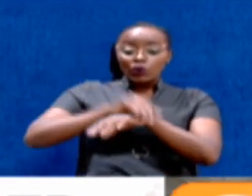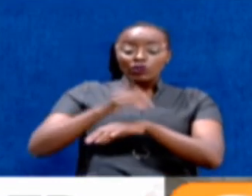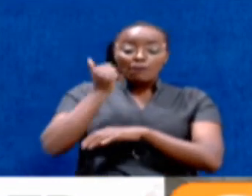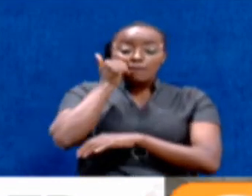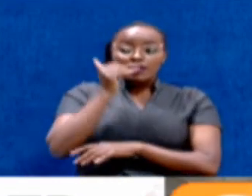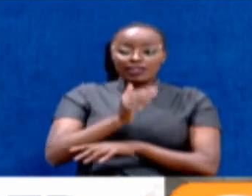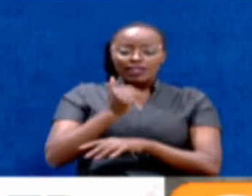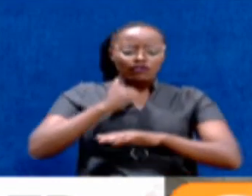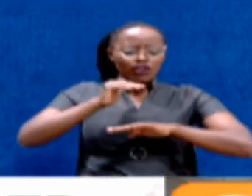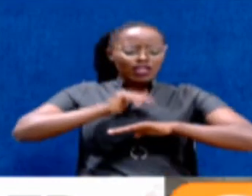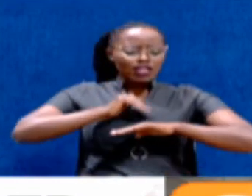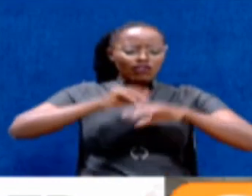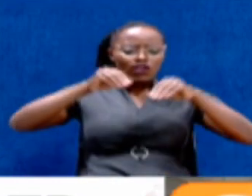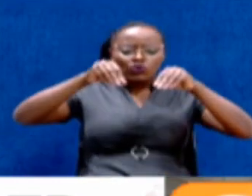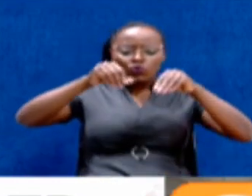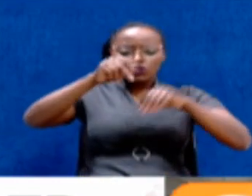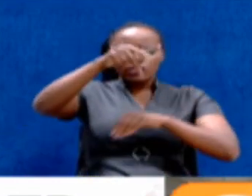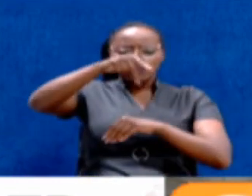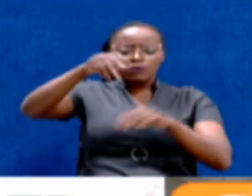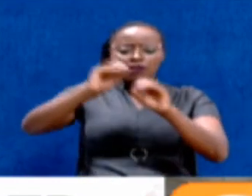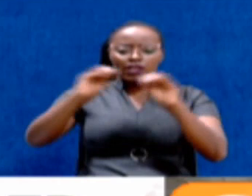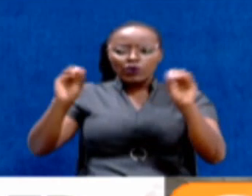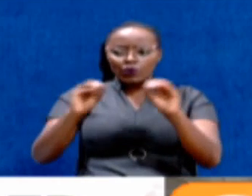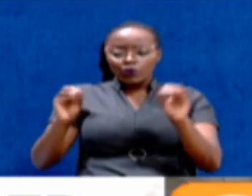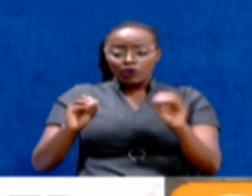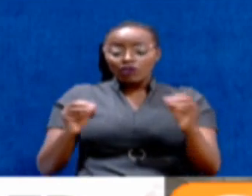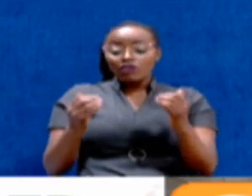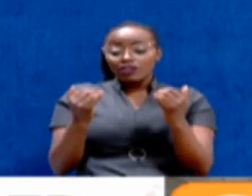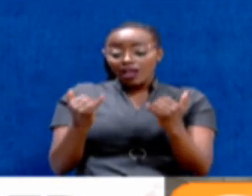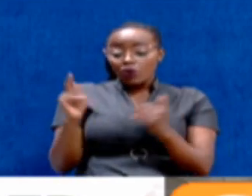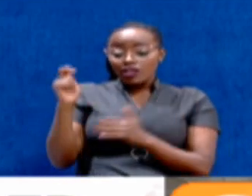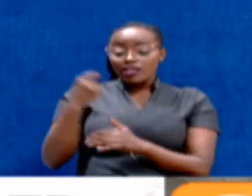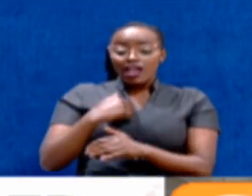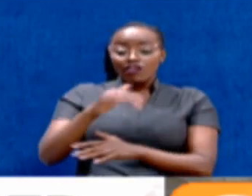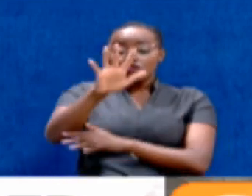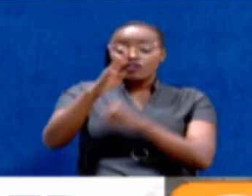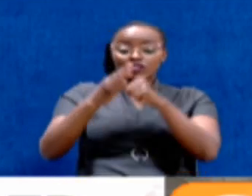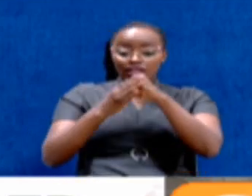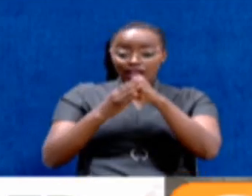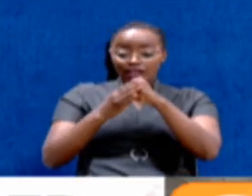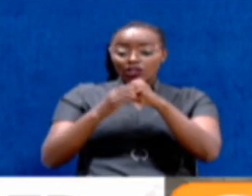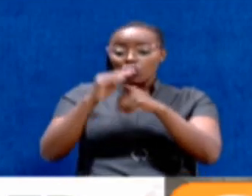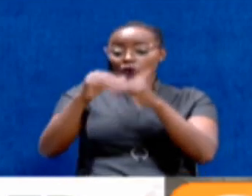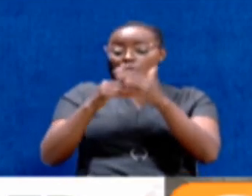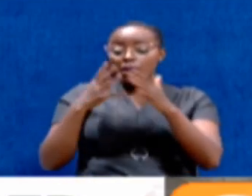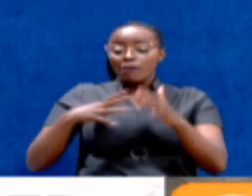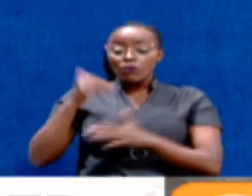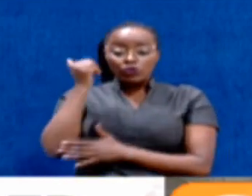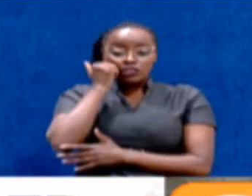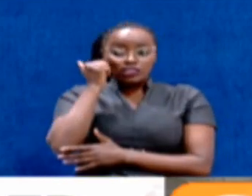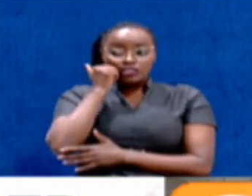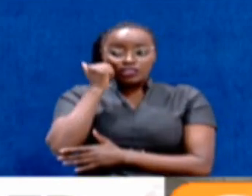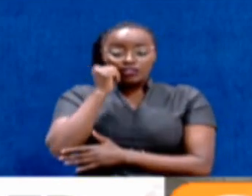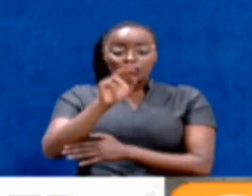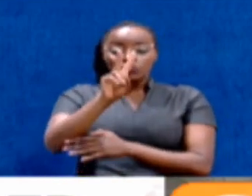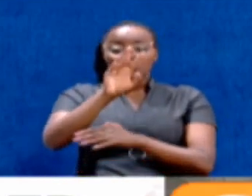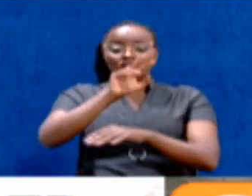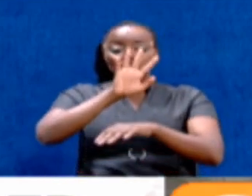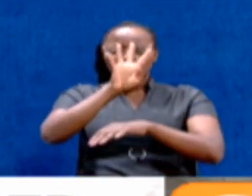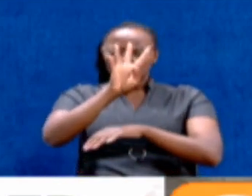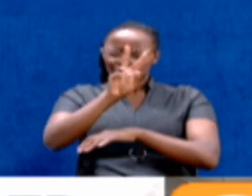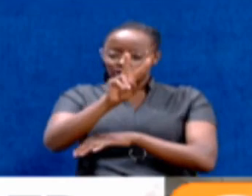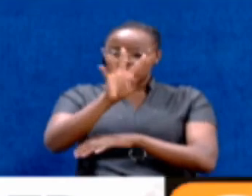have adequate and quality PPEs. This as the country recorded 59 more positive cases in just 24